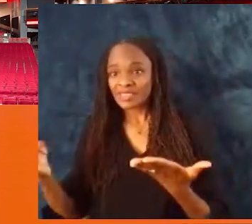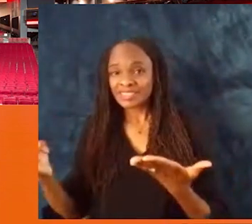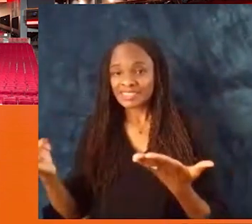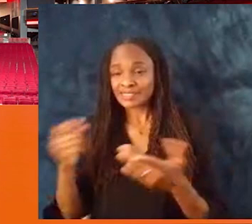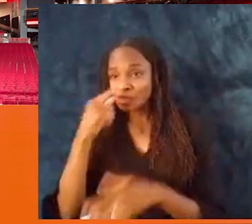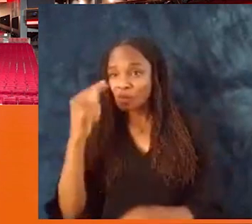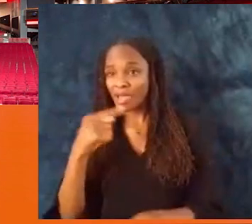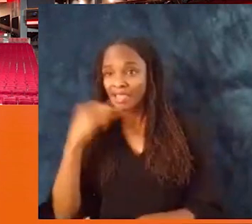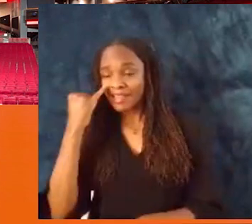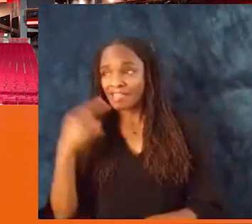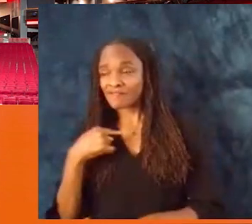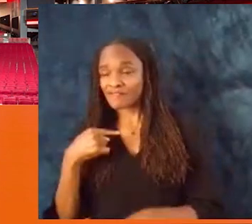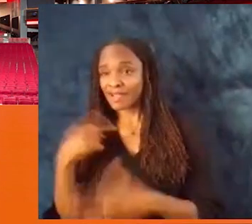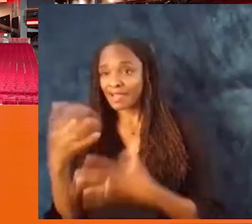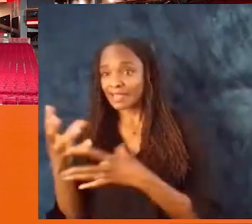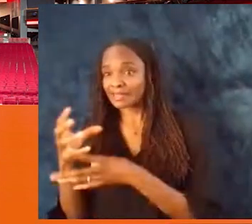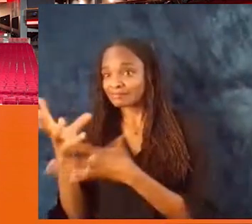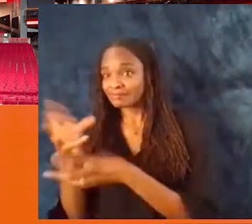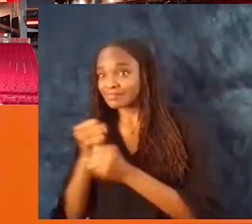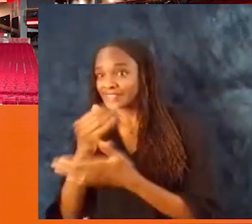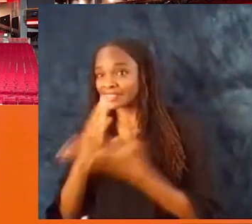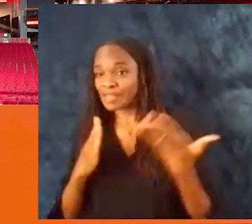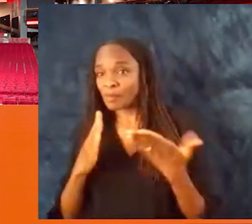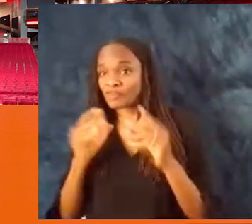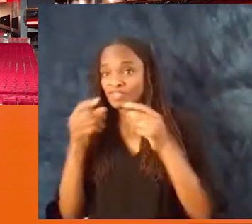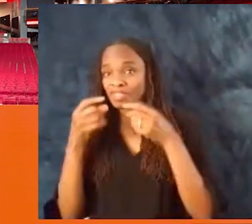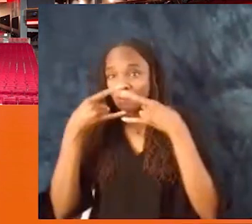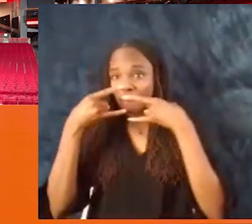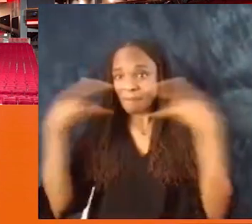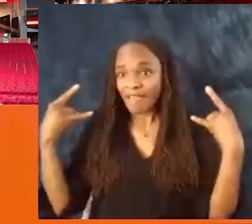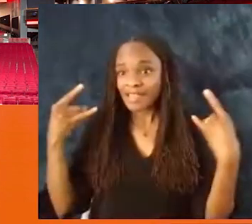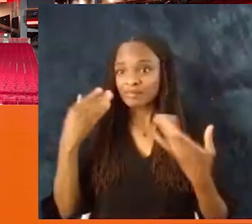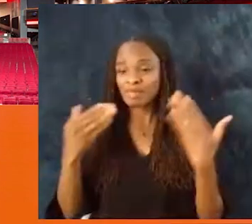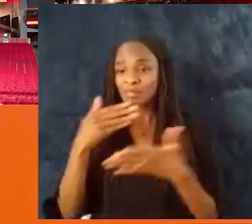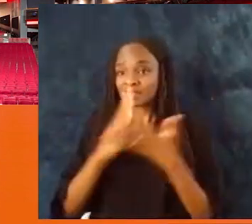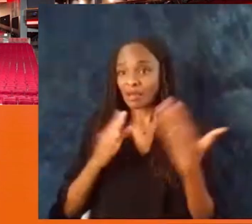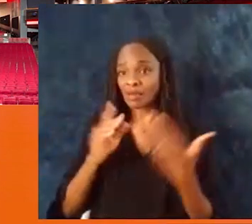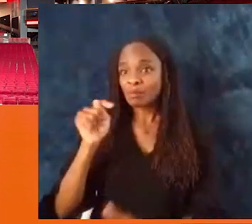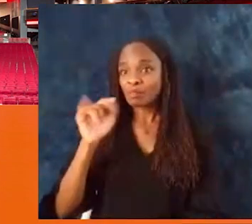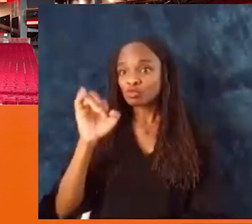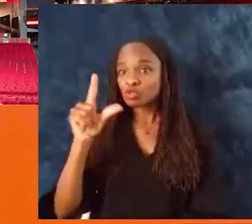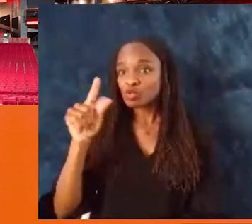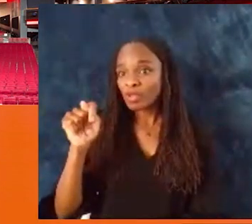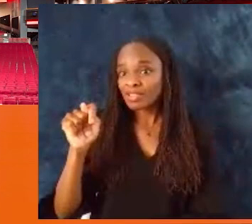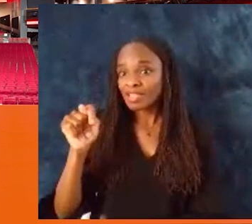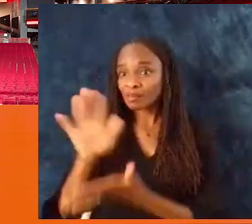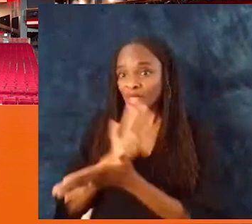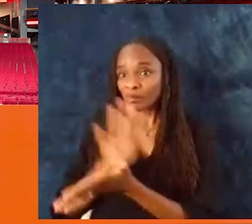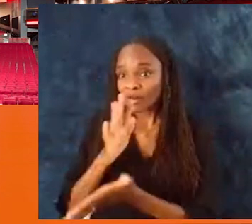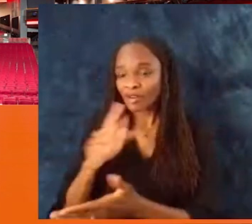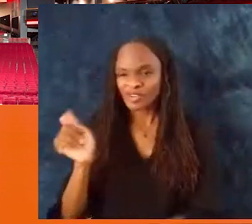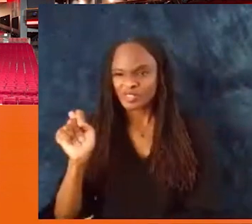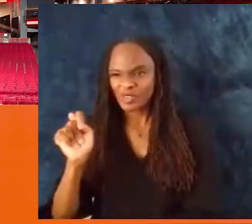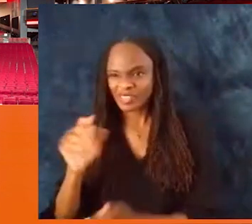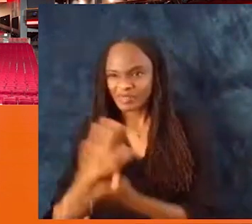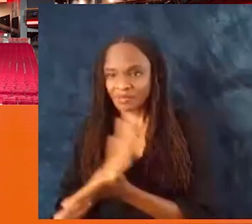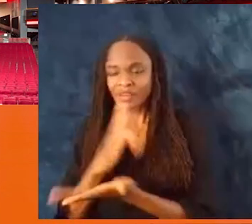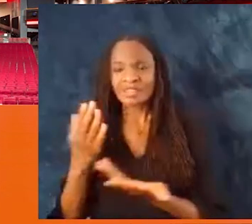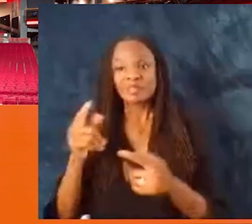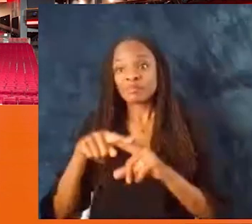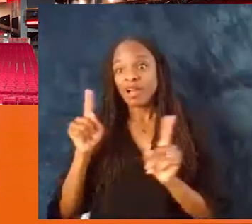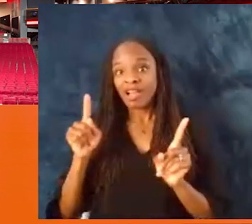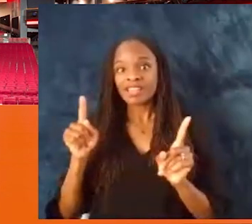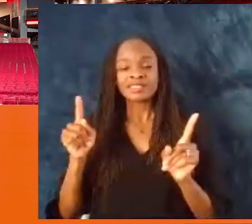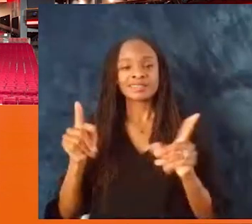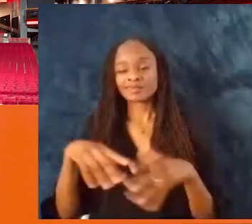take a couple of these masks home with me? Maybe you could throw in some toilet paper? But in all seriousness, we can't thank our talented